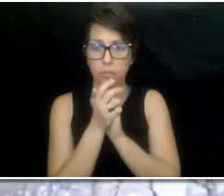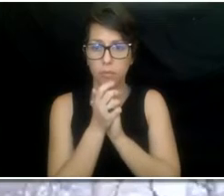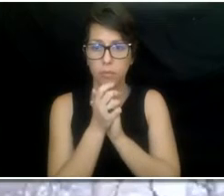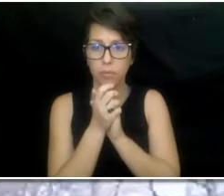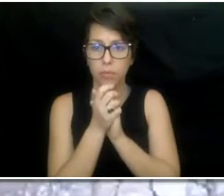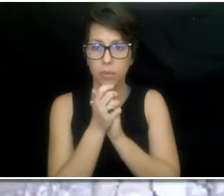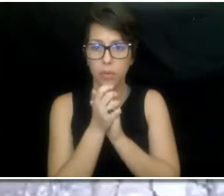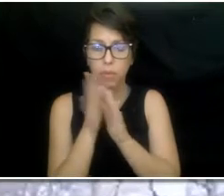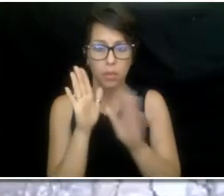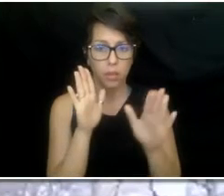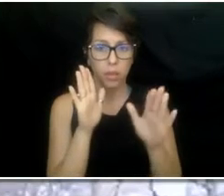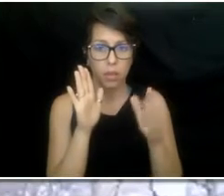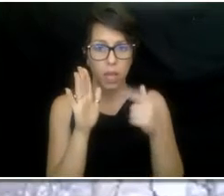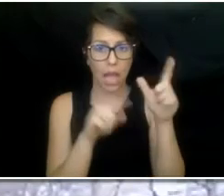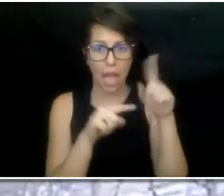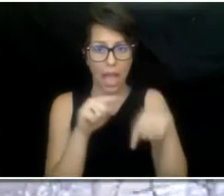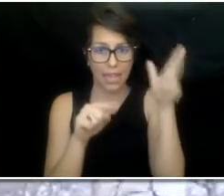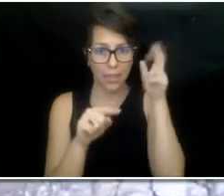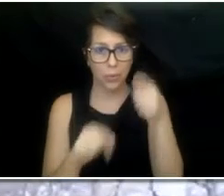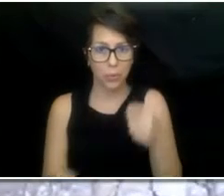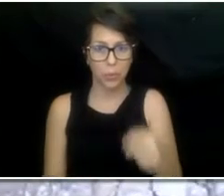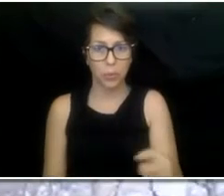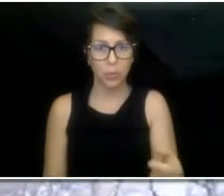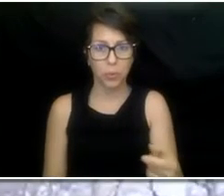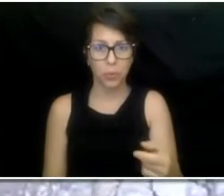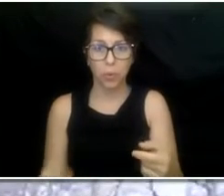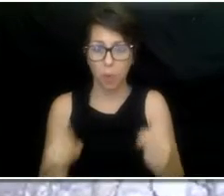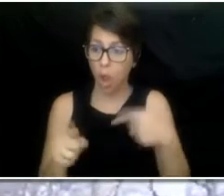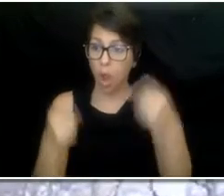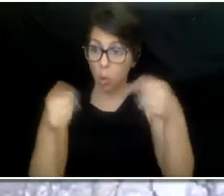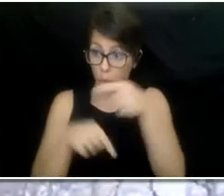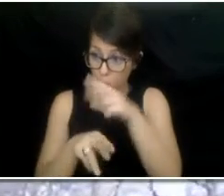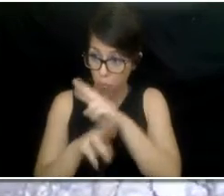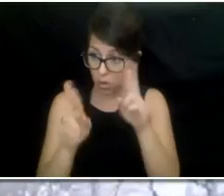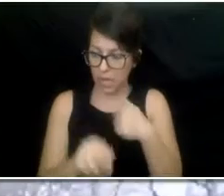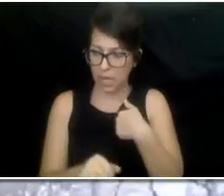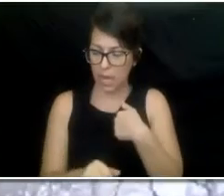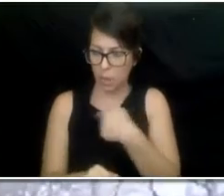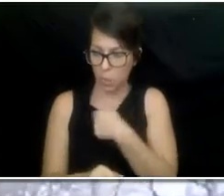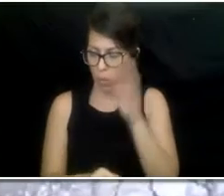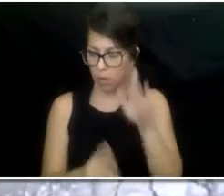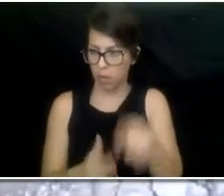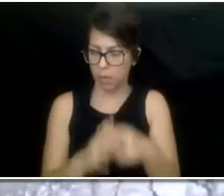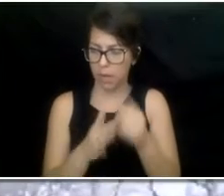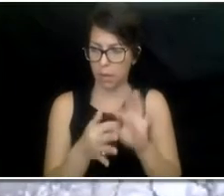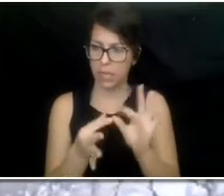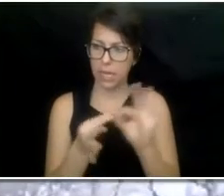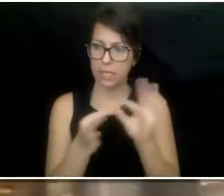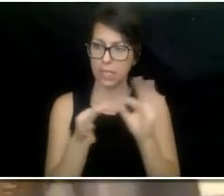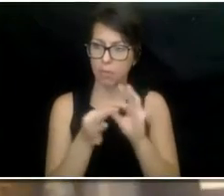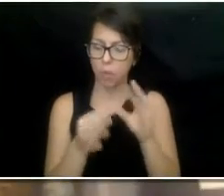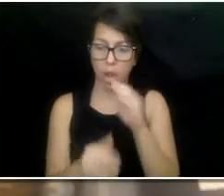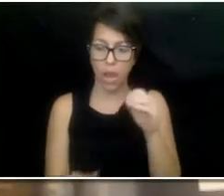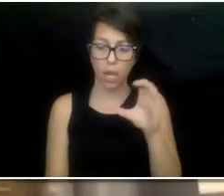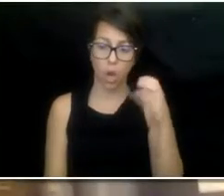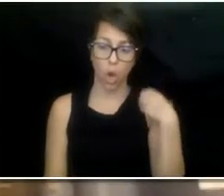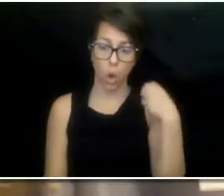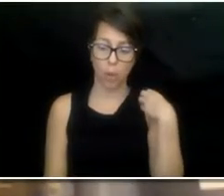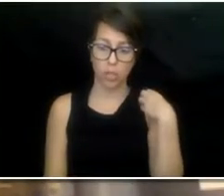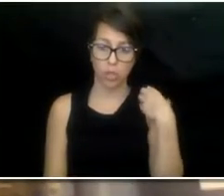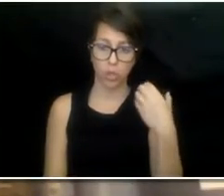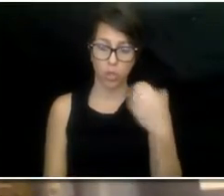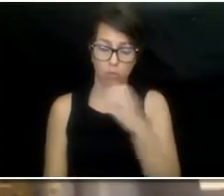Richards uh chair Rosenthal and members of the Committees committees on women and gender equity and Public